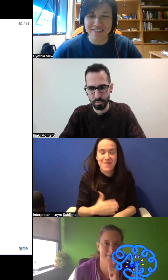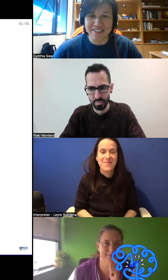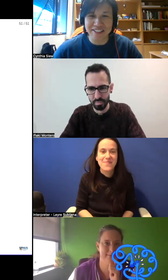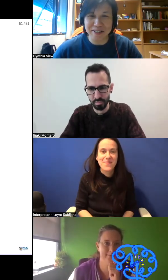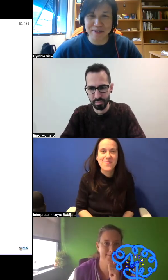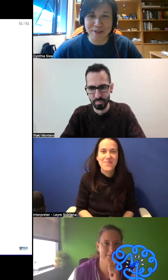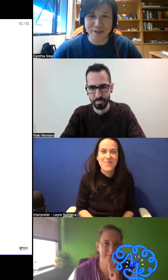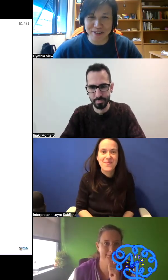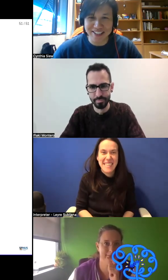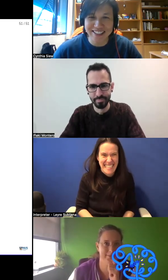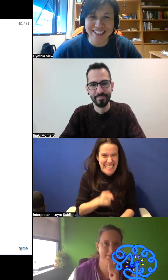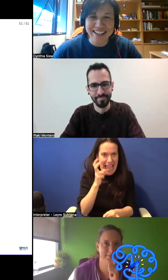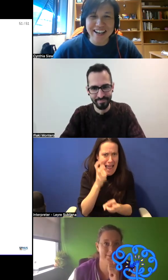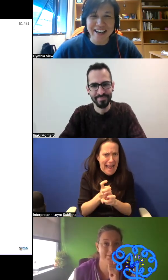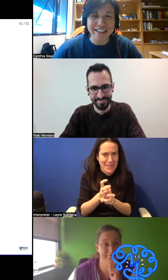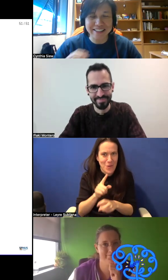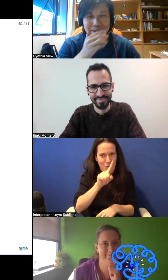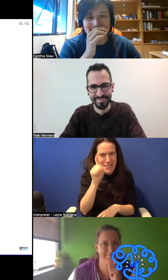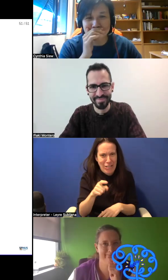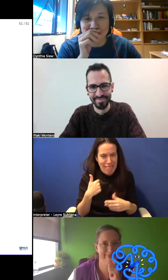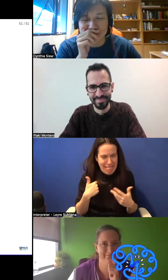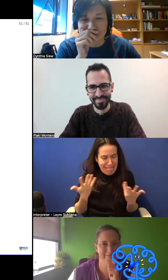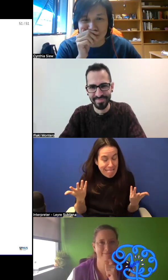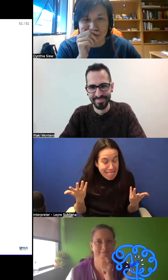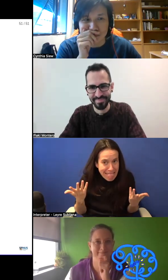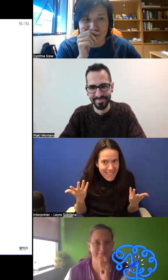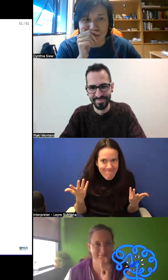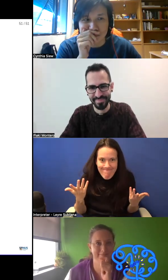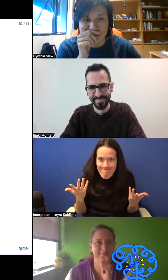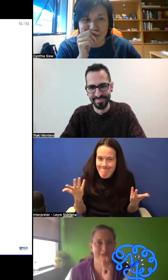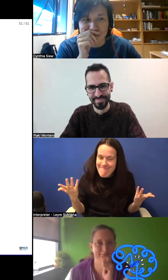That's a really difficult question. I